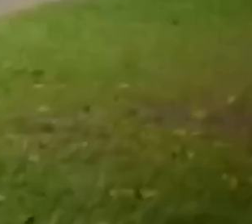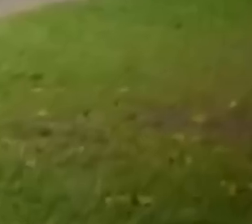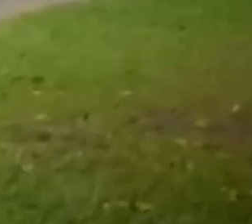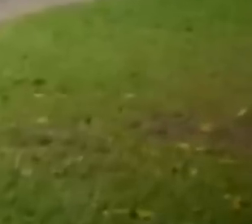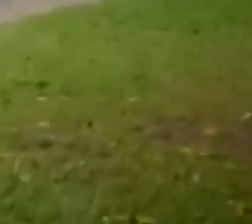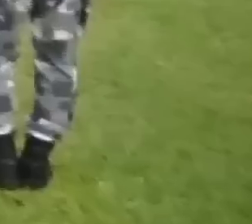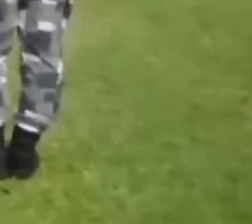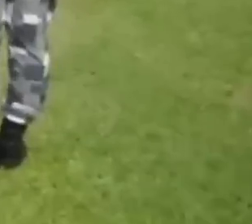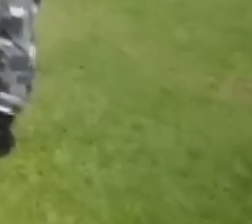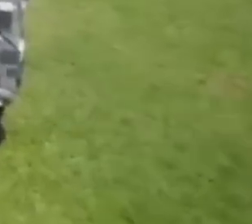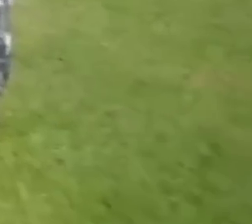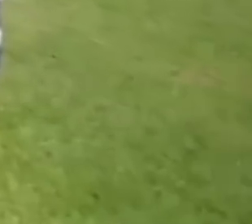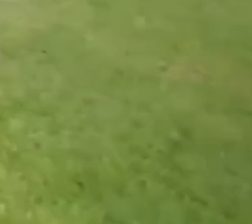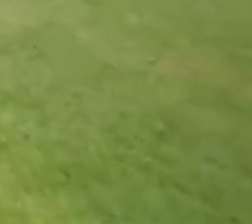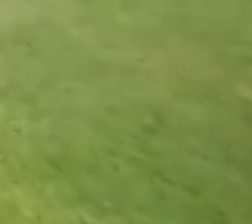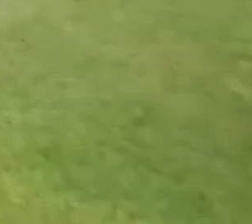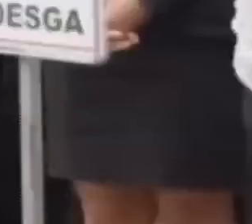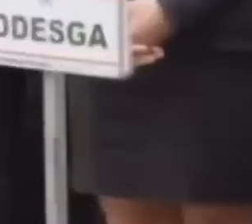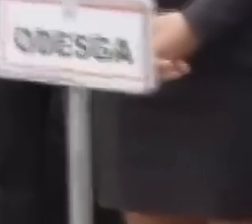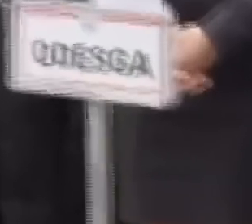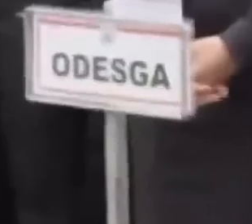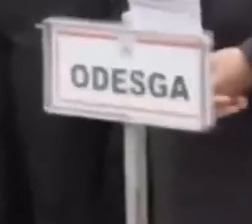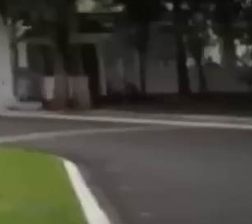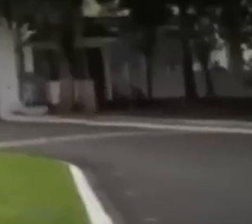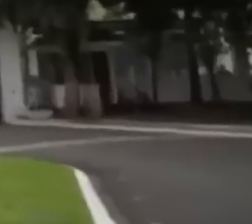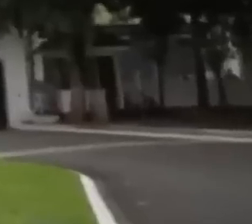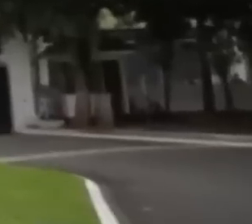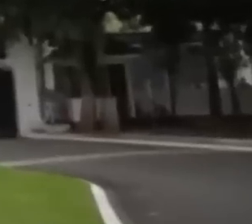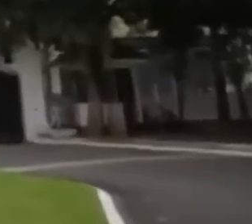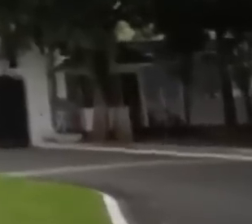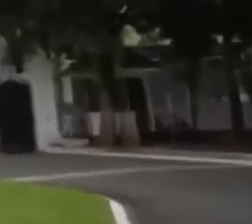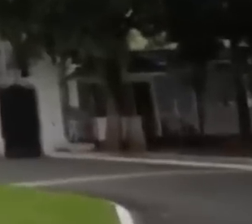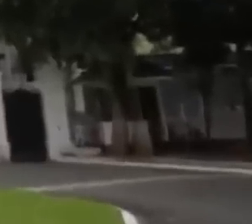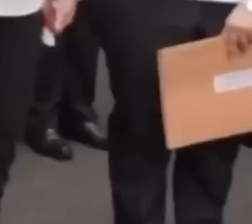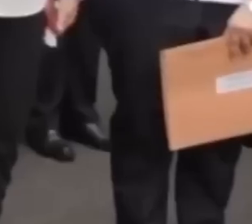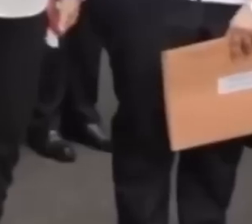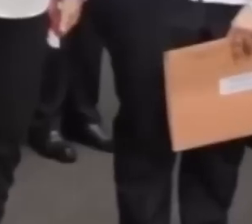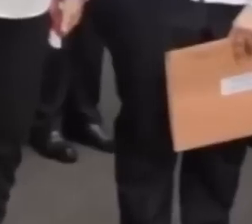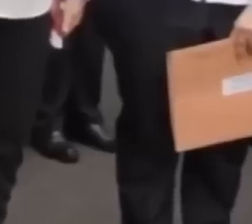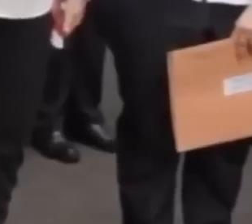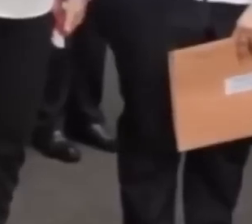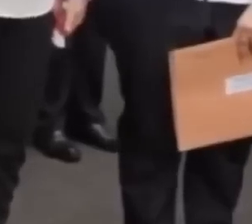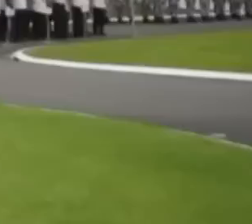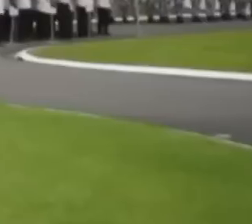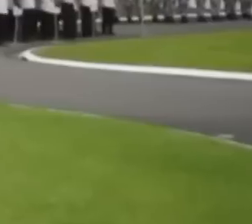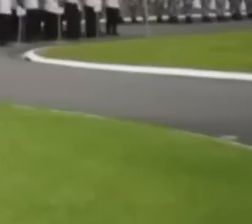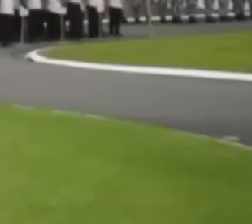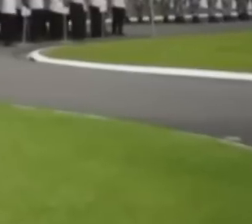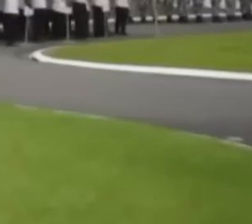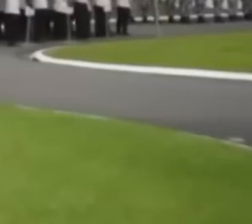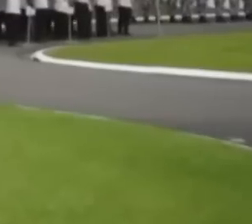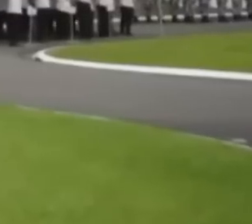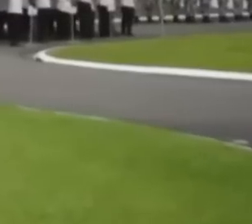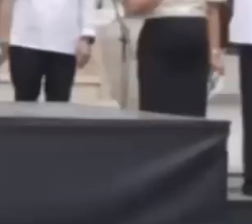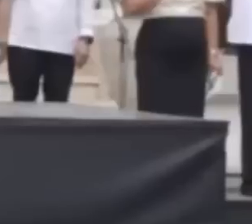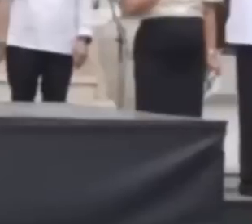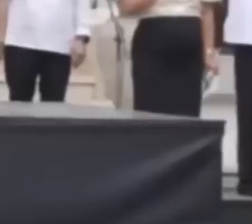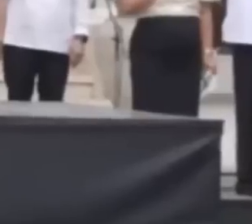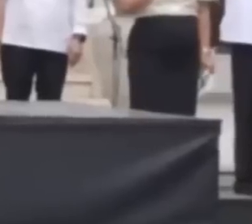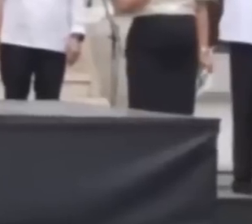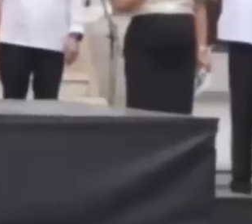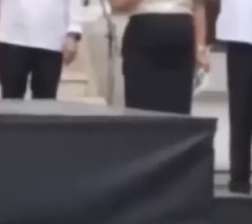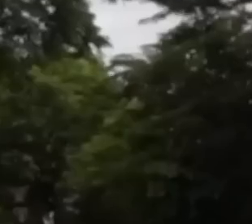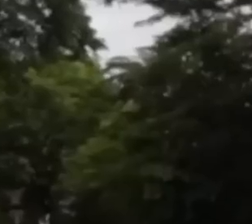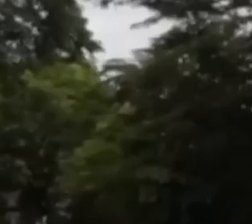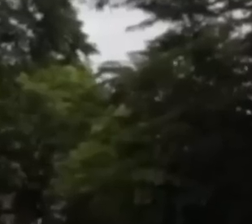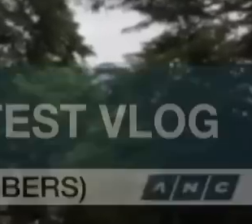was younger. He also shared that he has started giving his own family a nostalgic tour of the palace where he grew up. He then